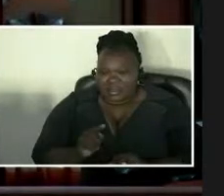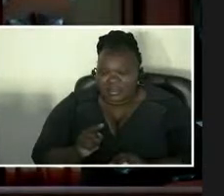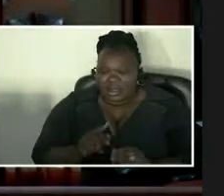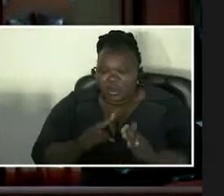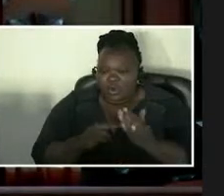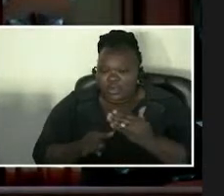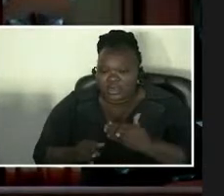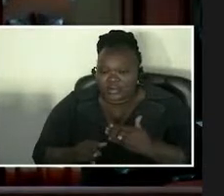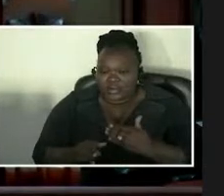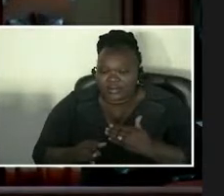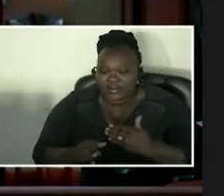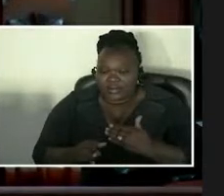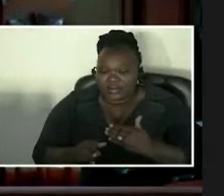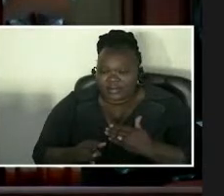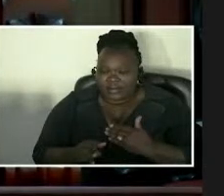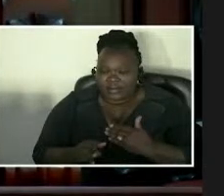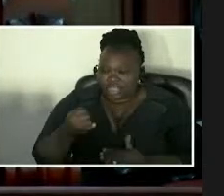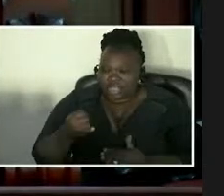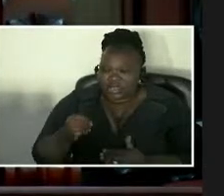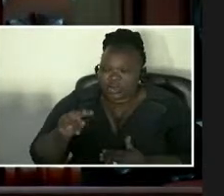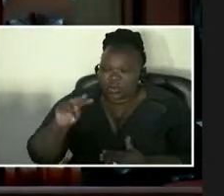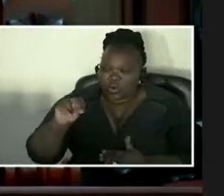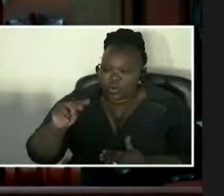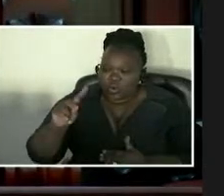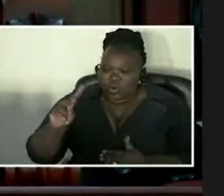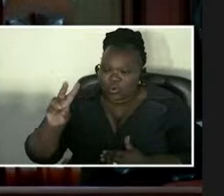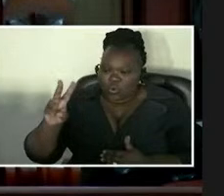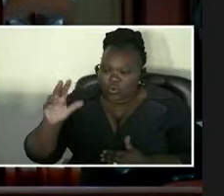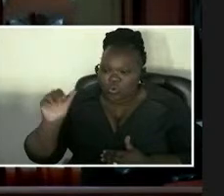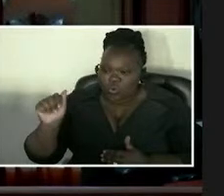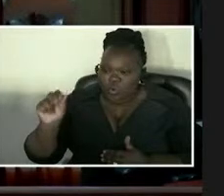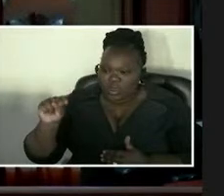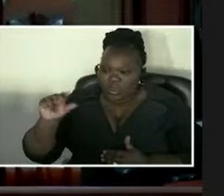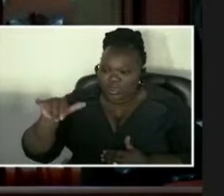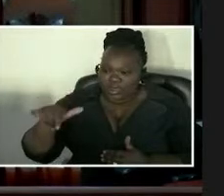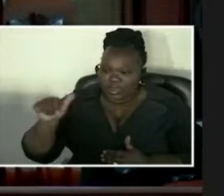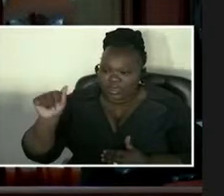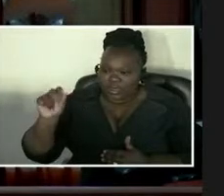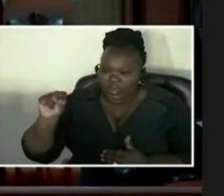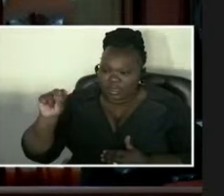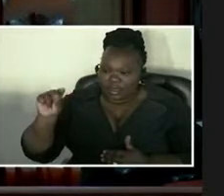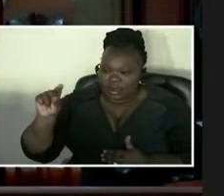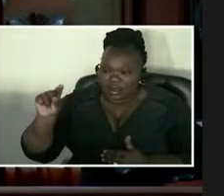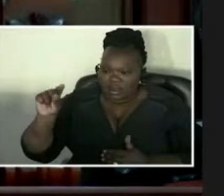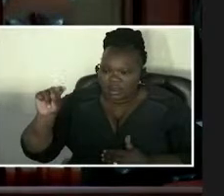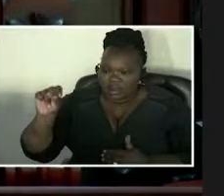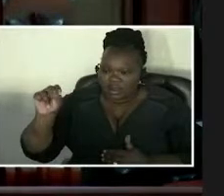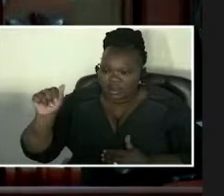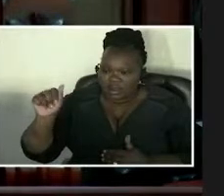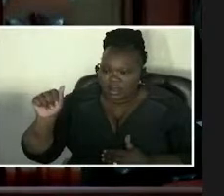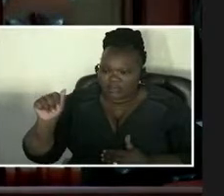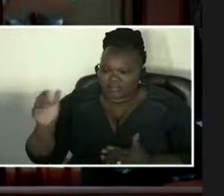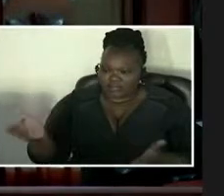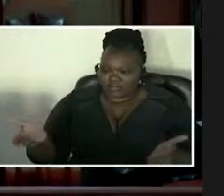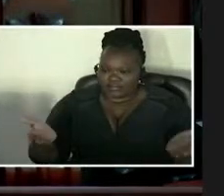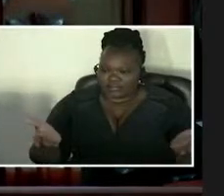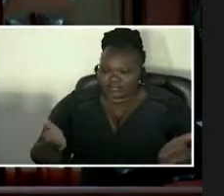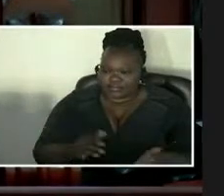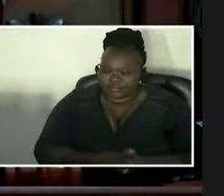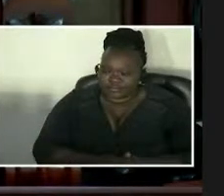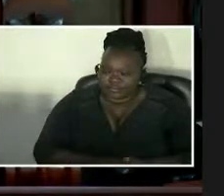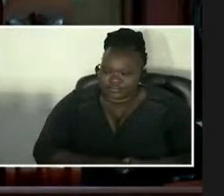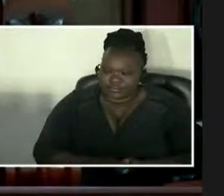honorable enjoying guanyana pony and the honorable member take the pod there